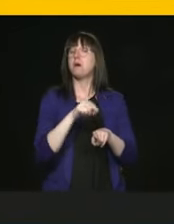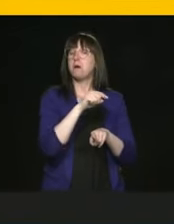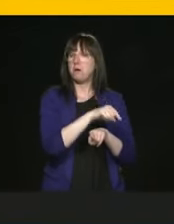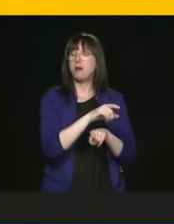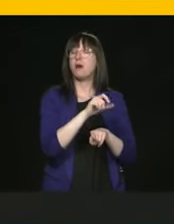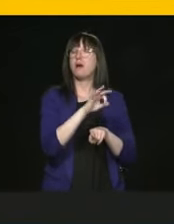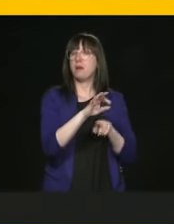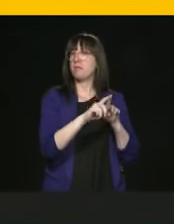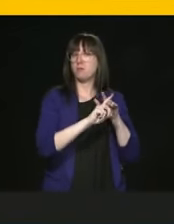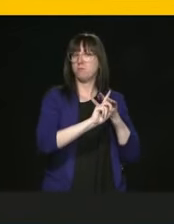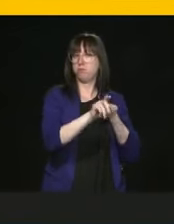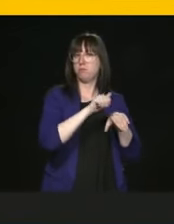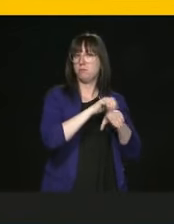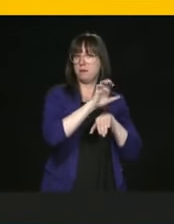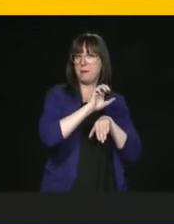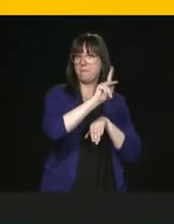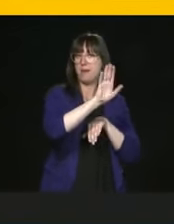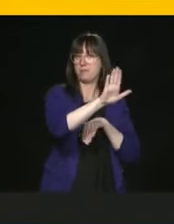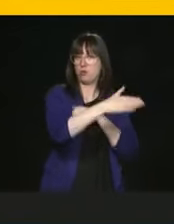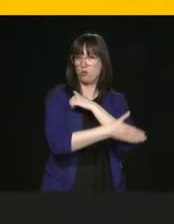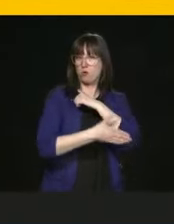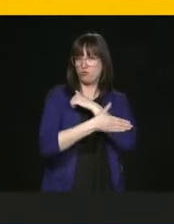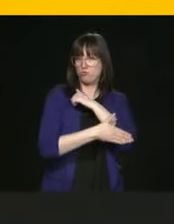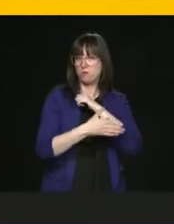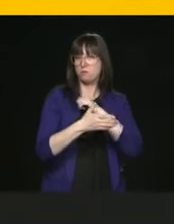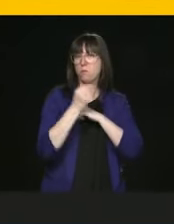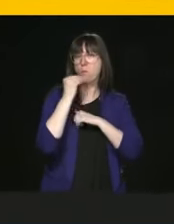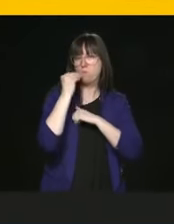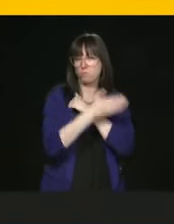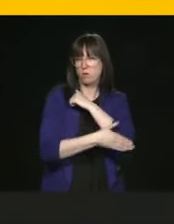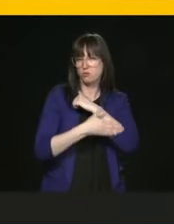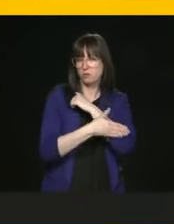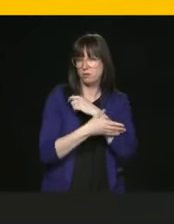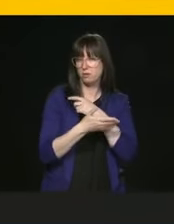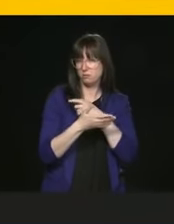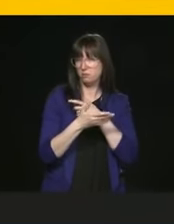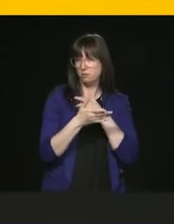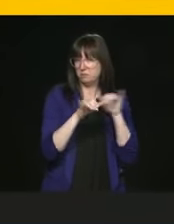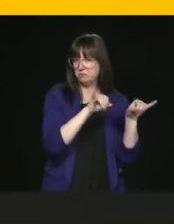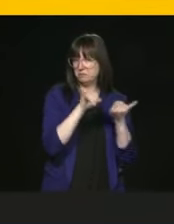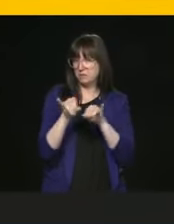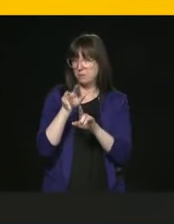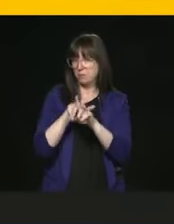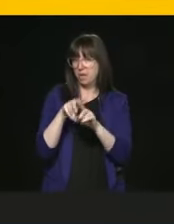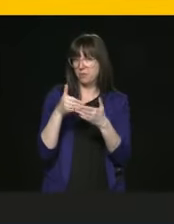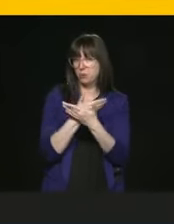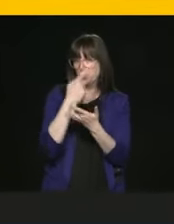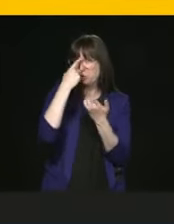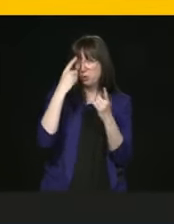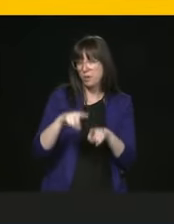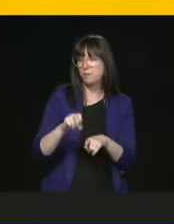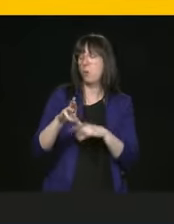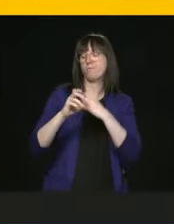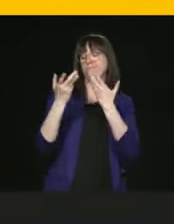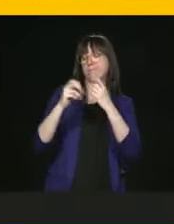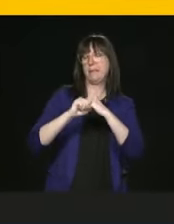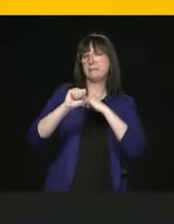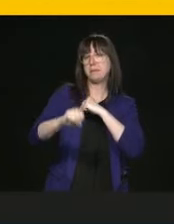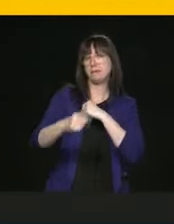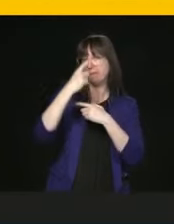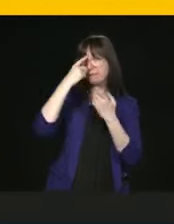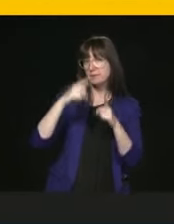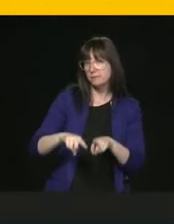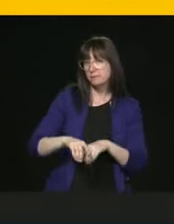same agreement that is being renewed for a further 30 days, and we will continue to ensure that our values and principles as a